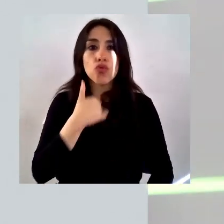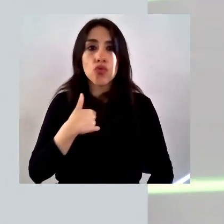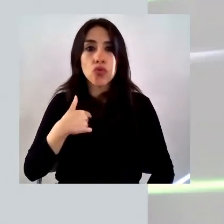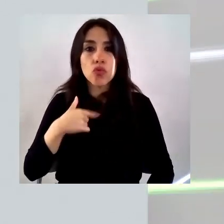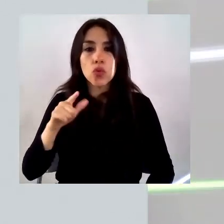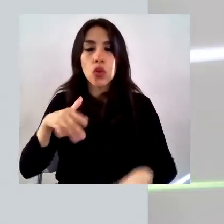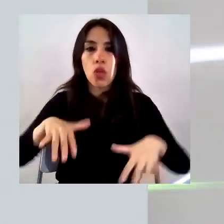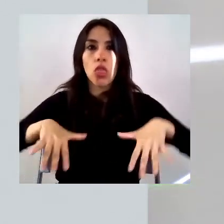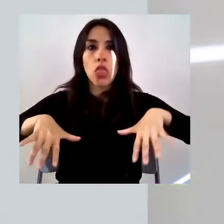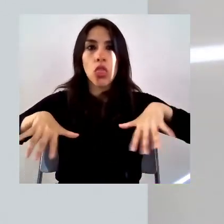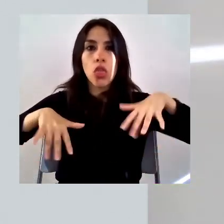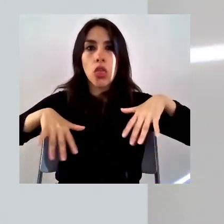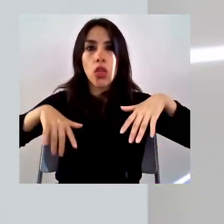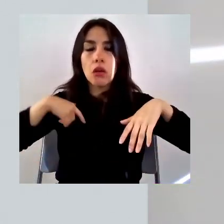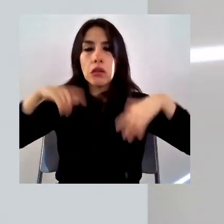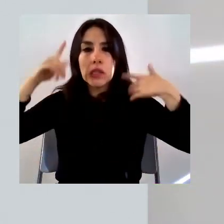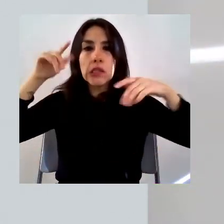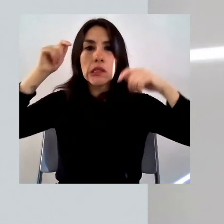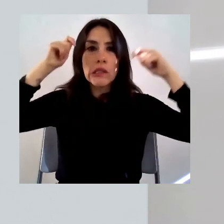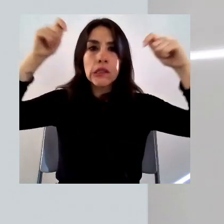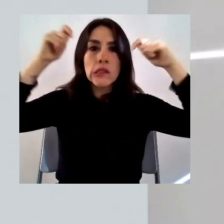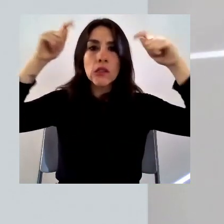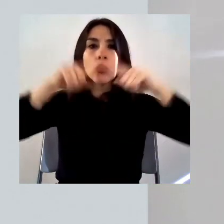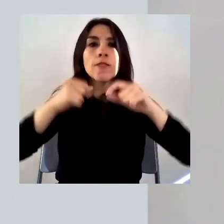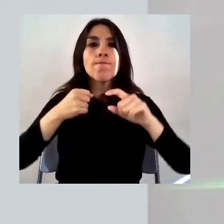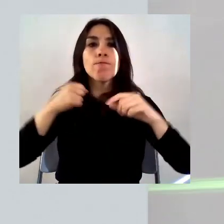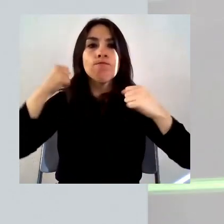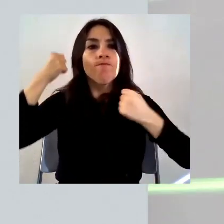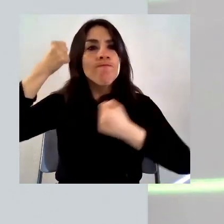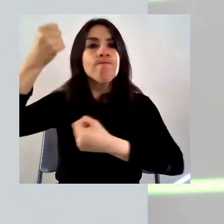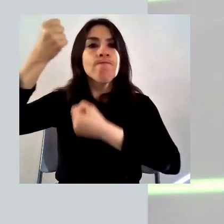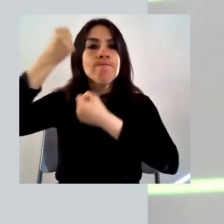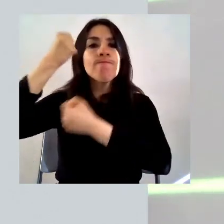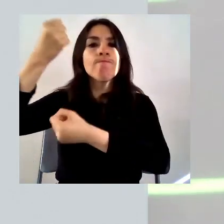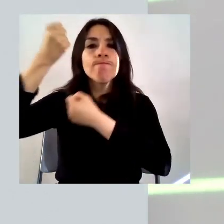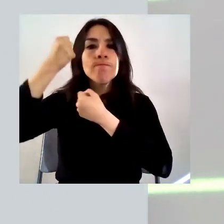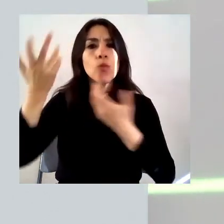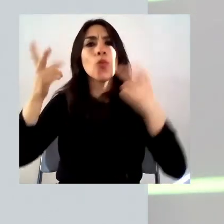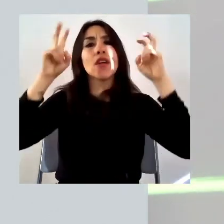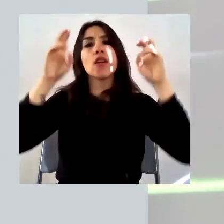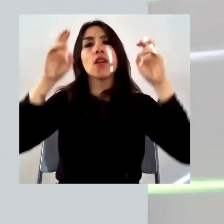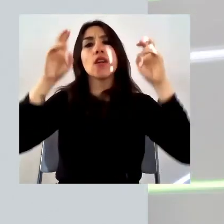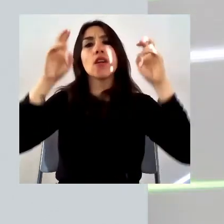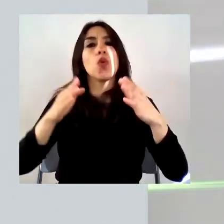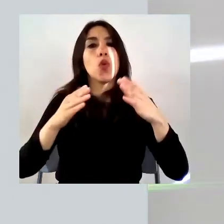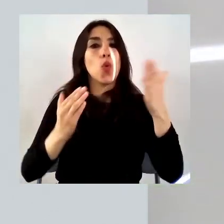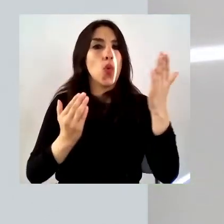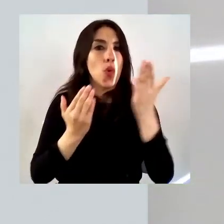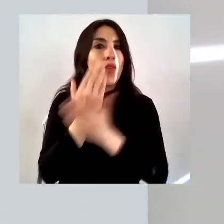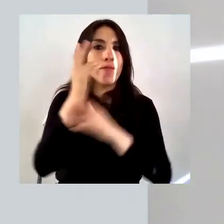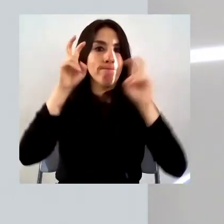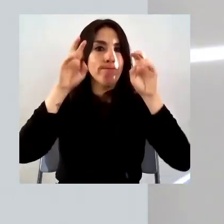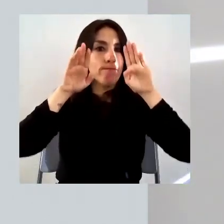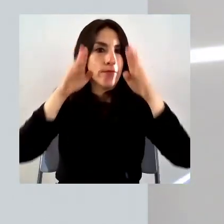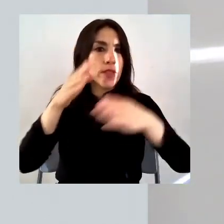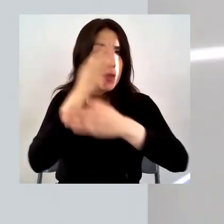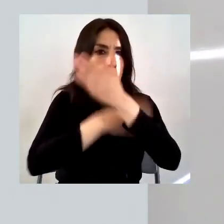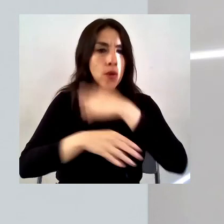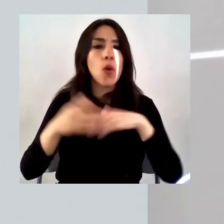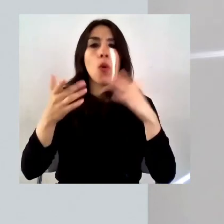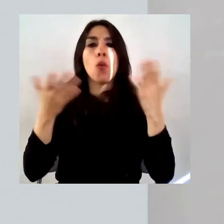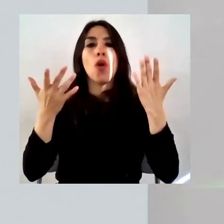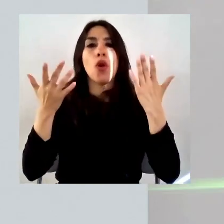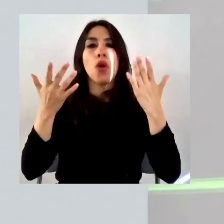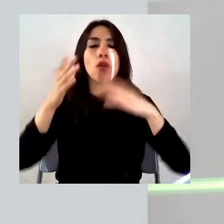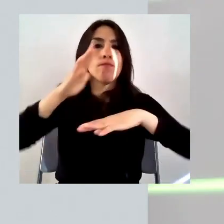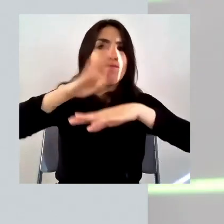when trying to inspire companies to adopt this new approach to disability? What are the